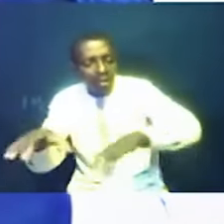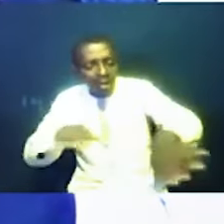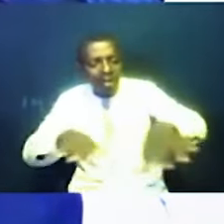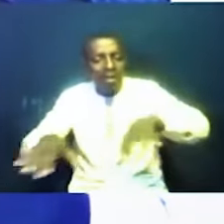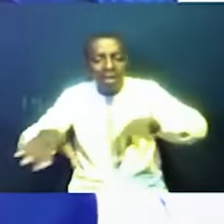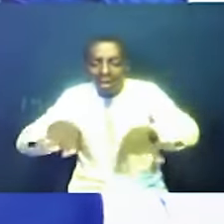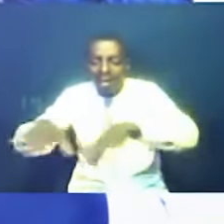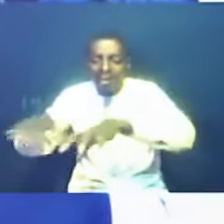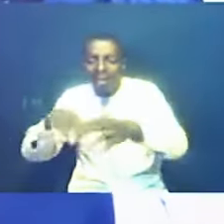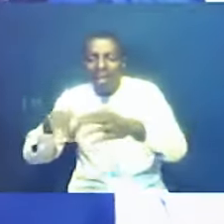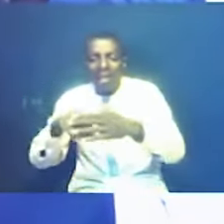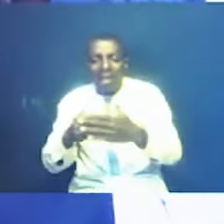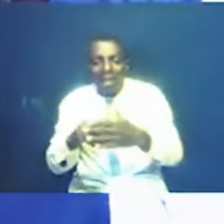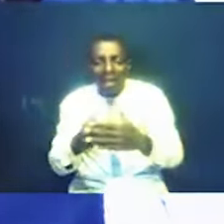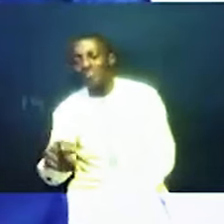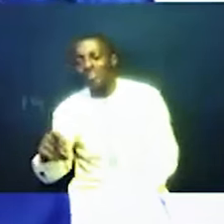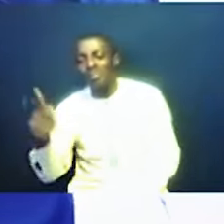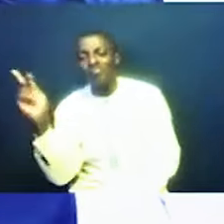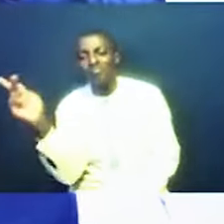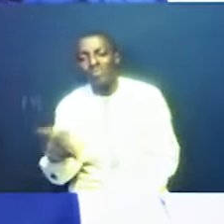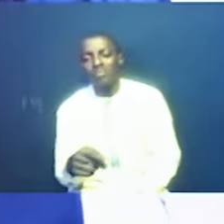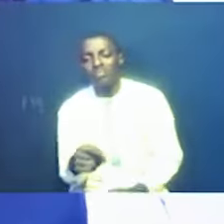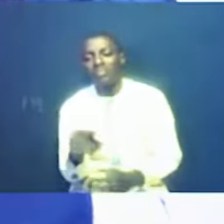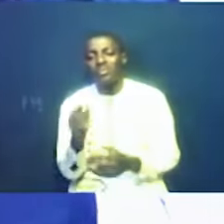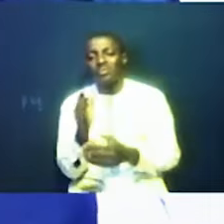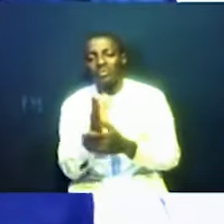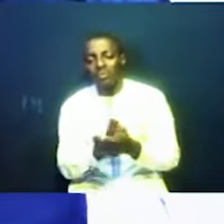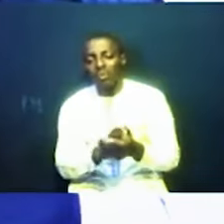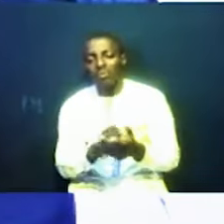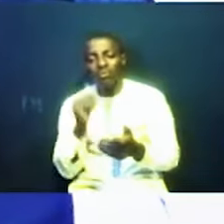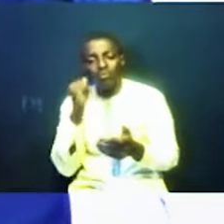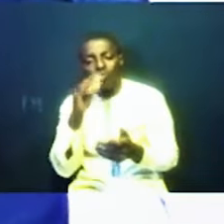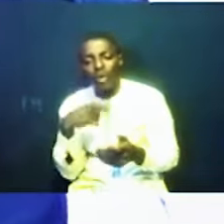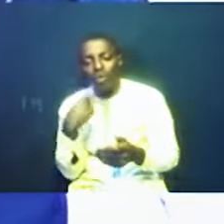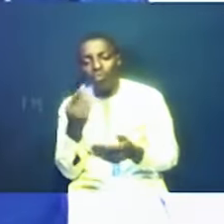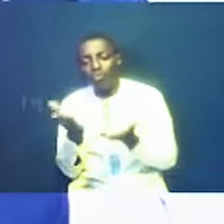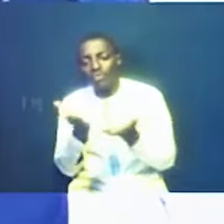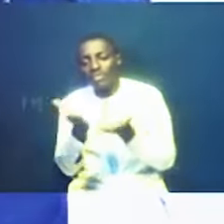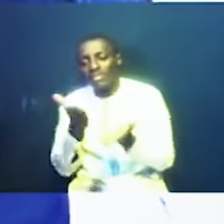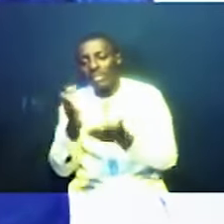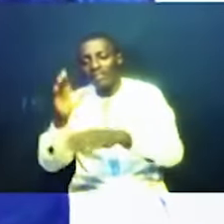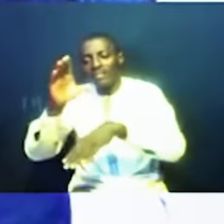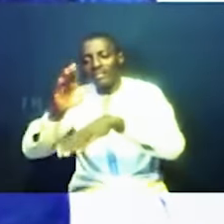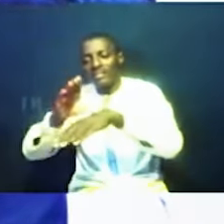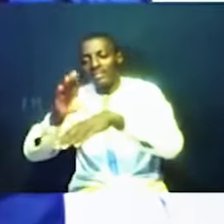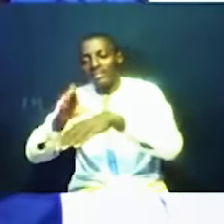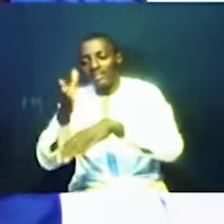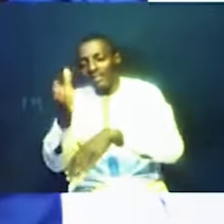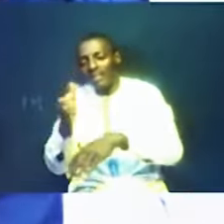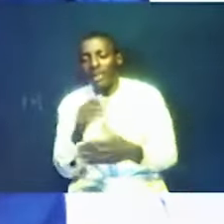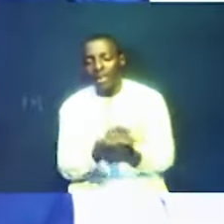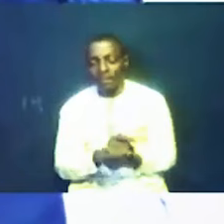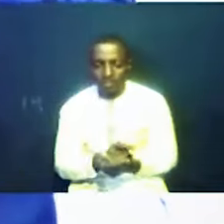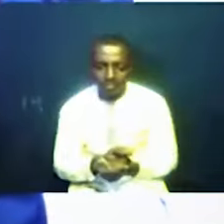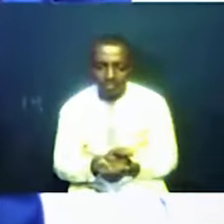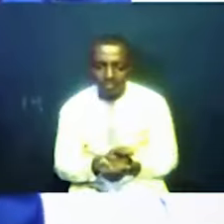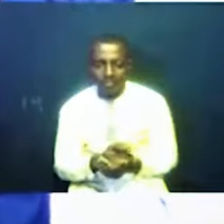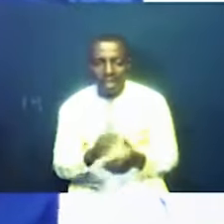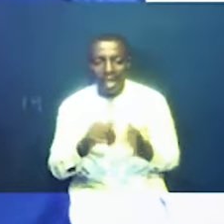and how they slept with the woman who served at the entrance to the tent of